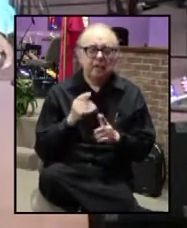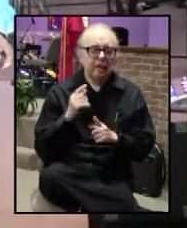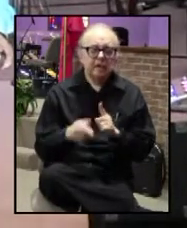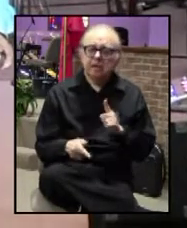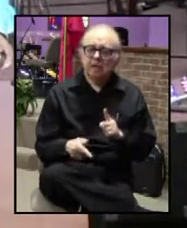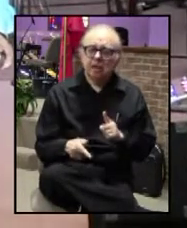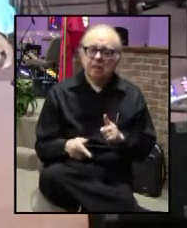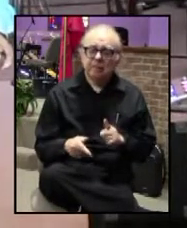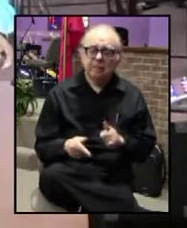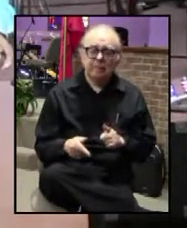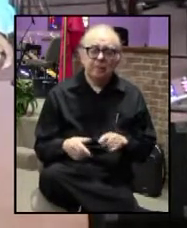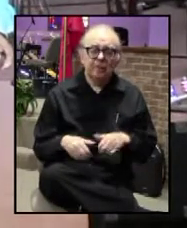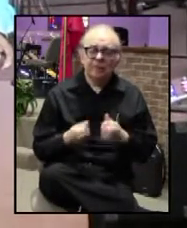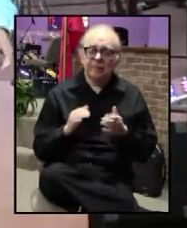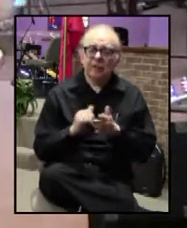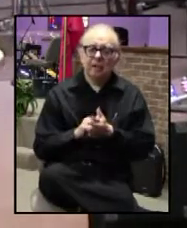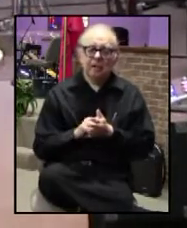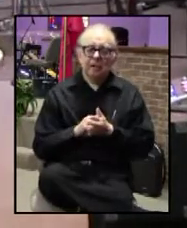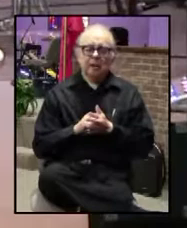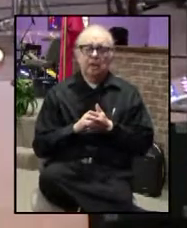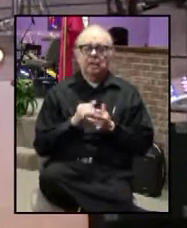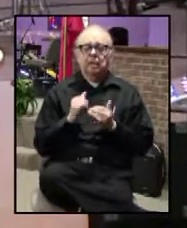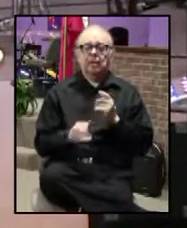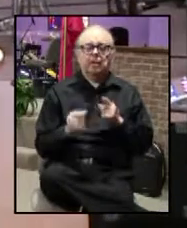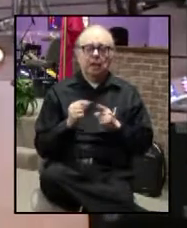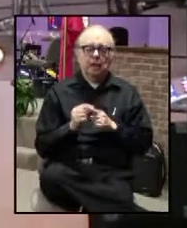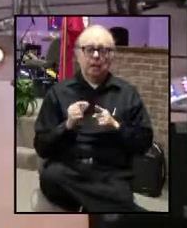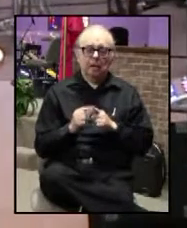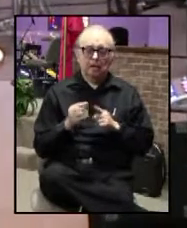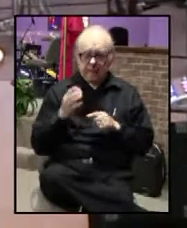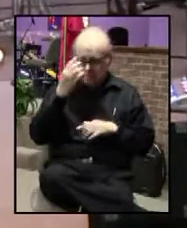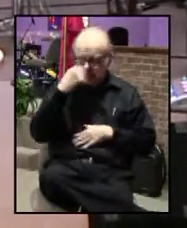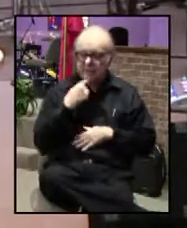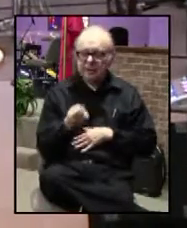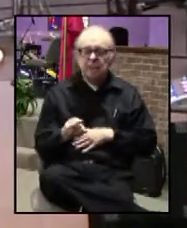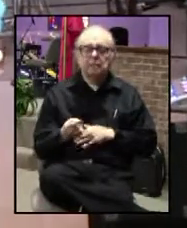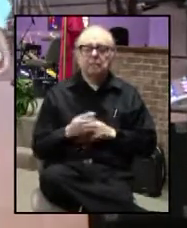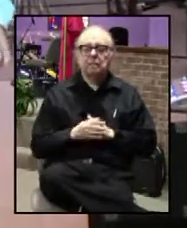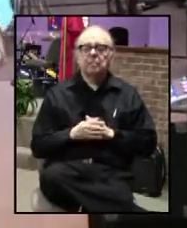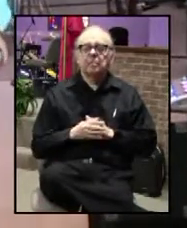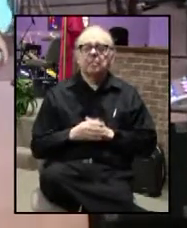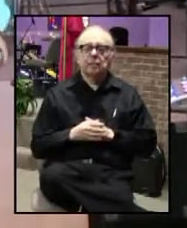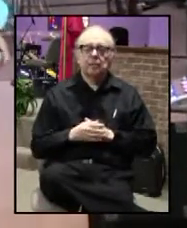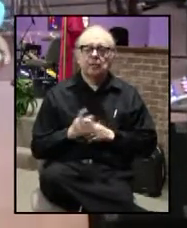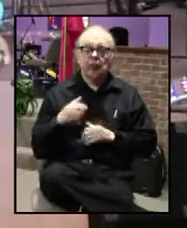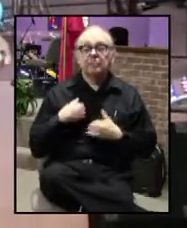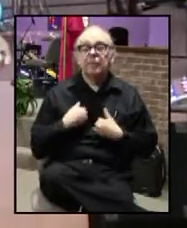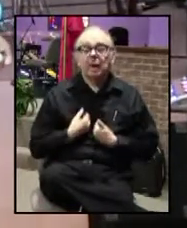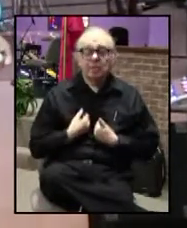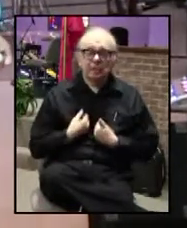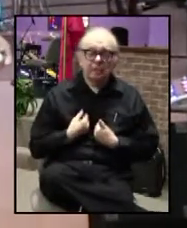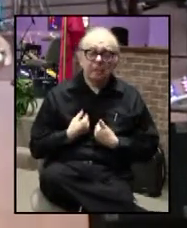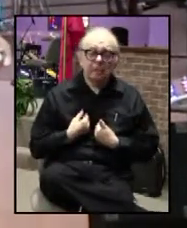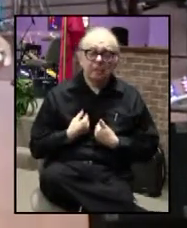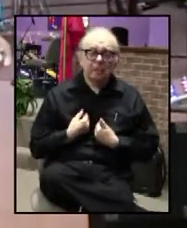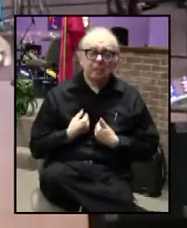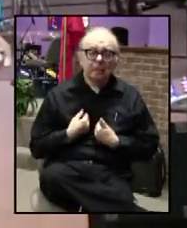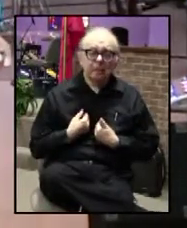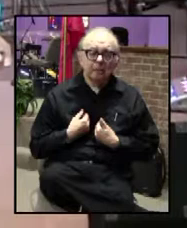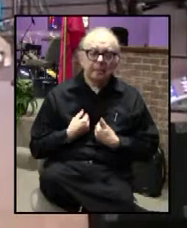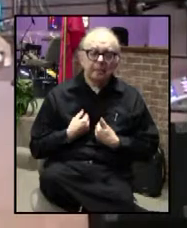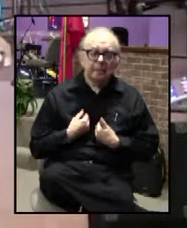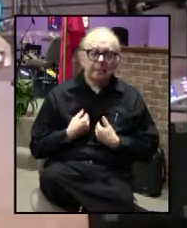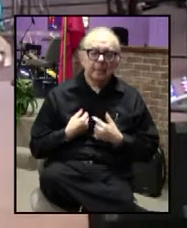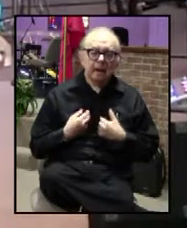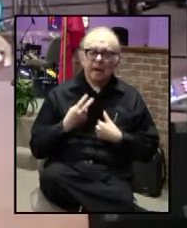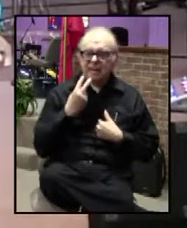from. So the last words that I remember him saying was, I'm tired. I'll see you